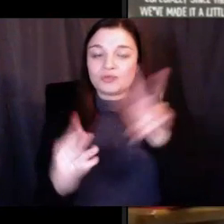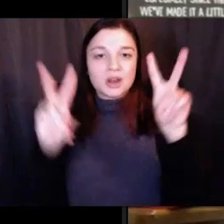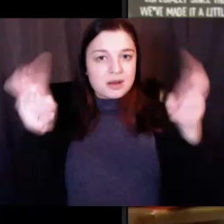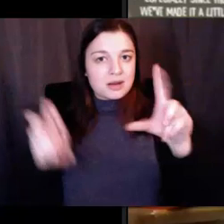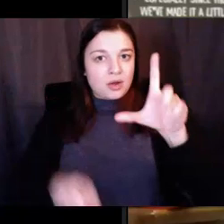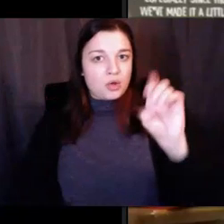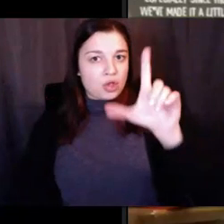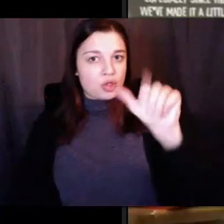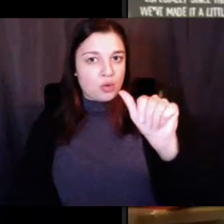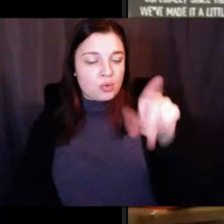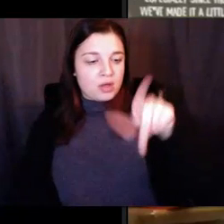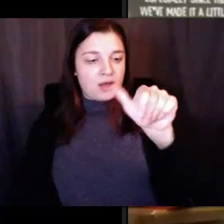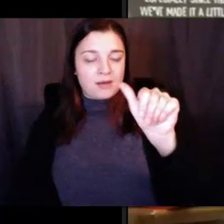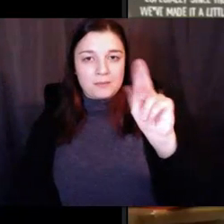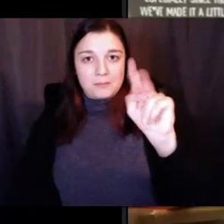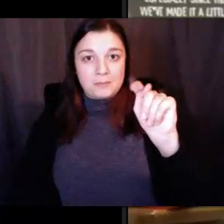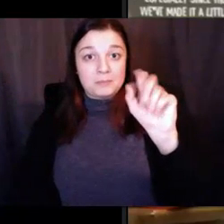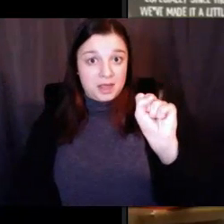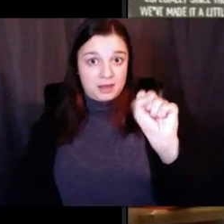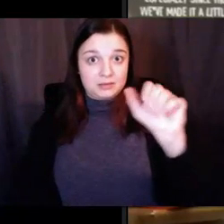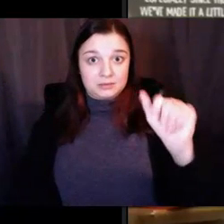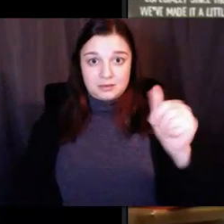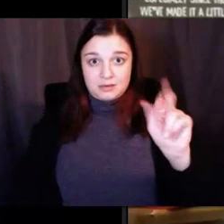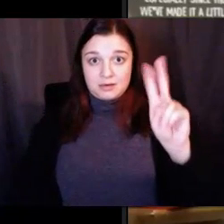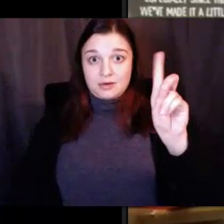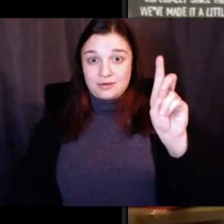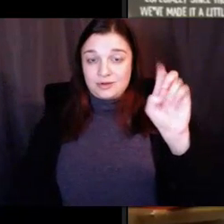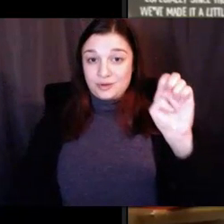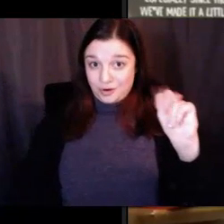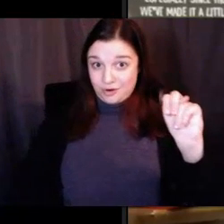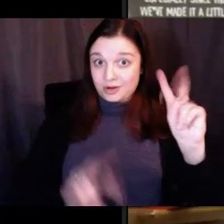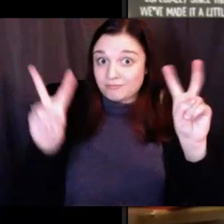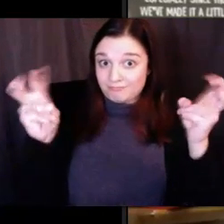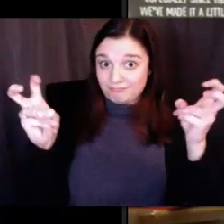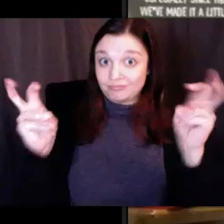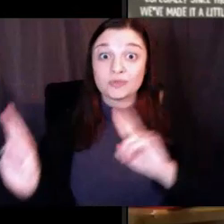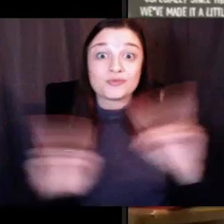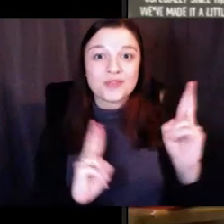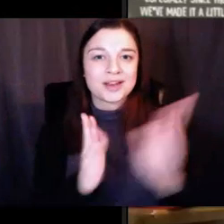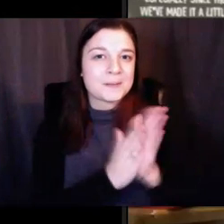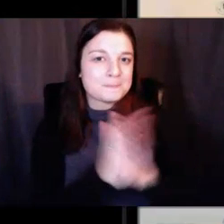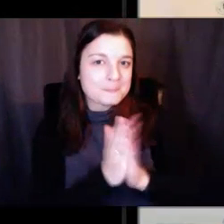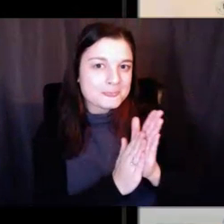Garden. Lola Plants a Garden. Let's see what this book's all about.